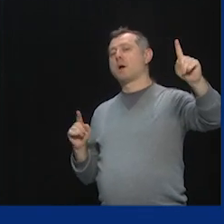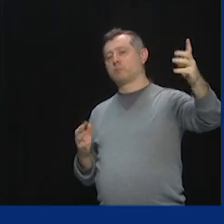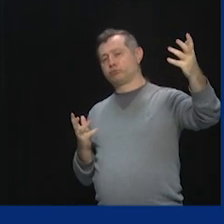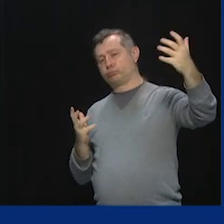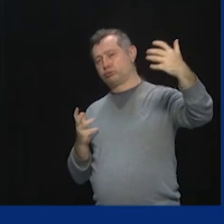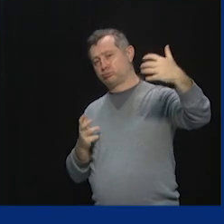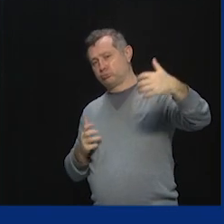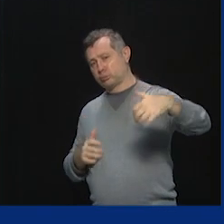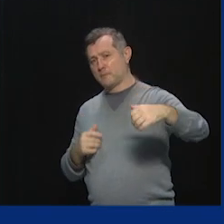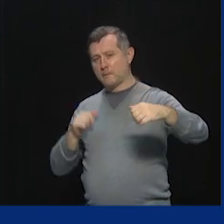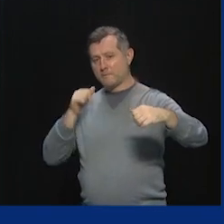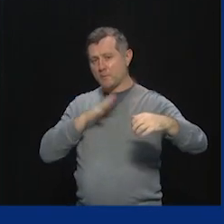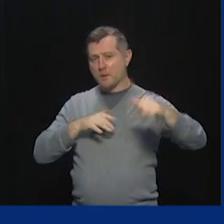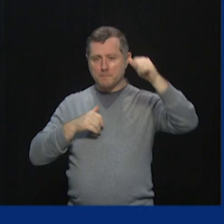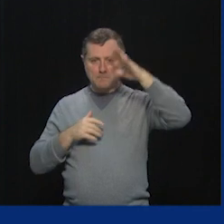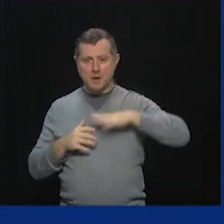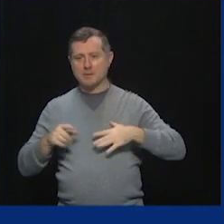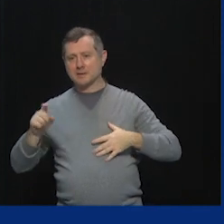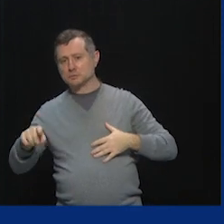with you. So thank you, Governor.